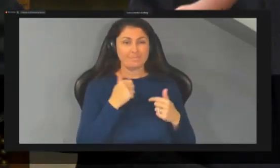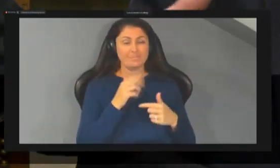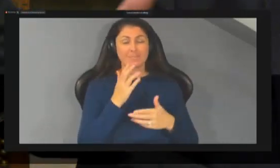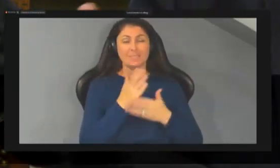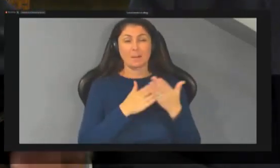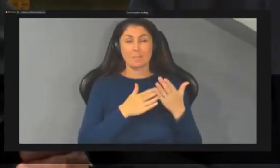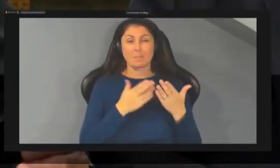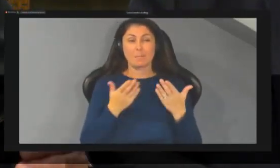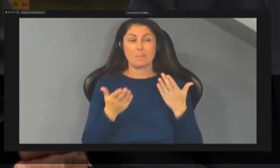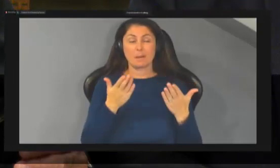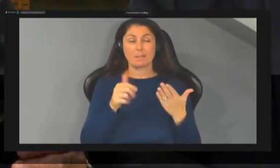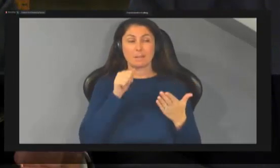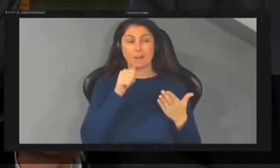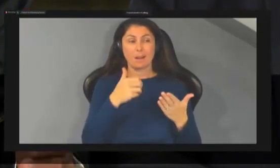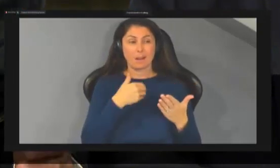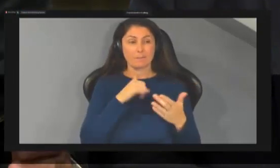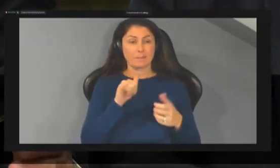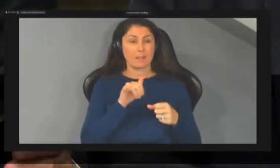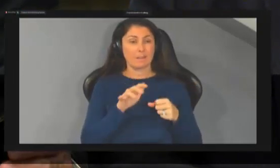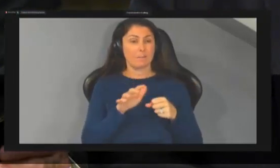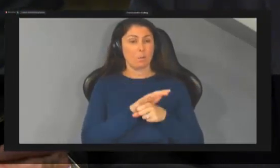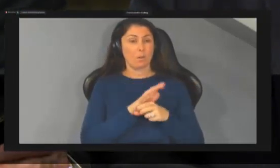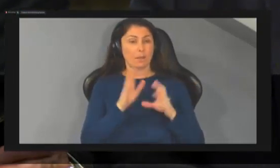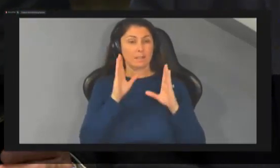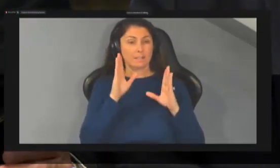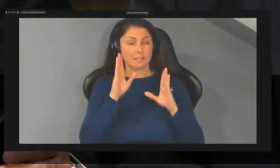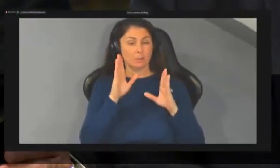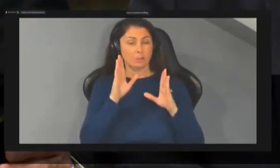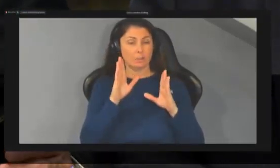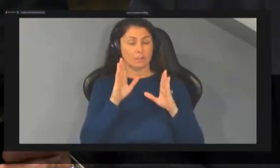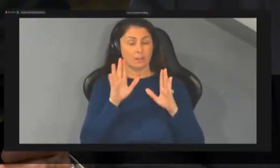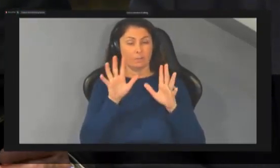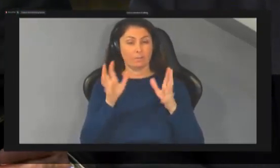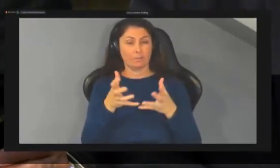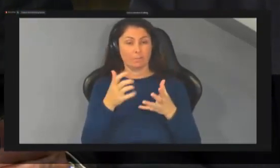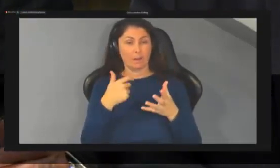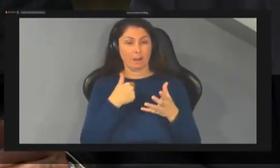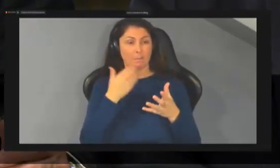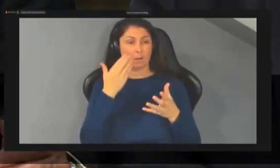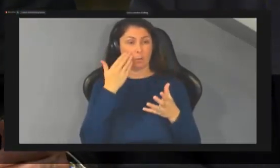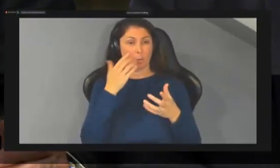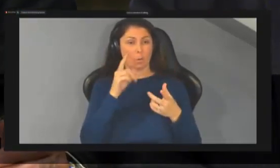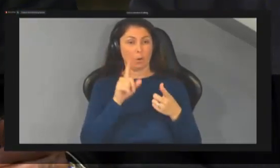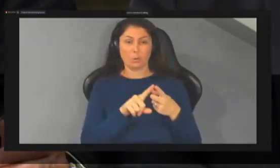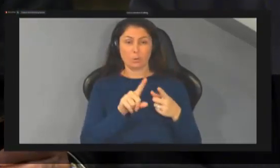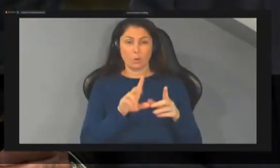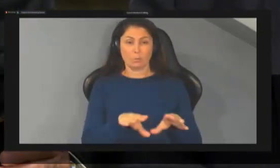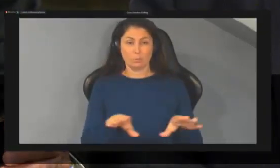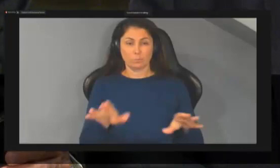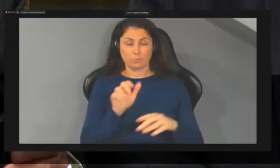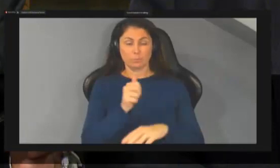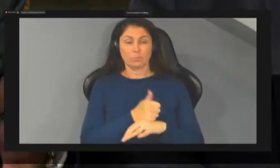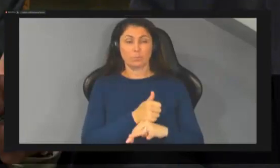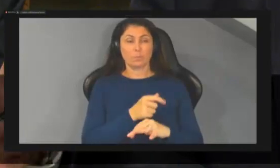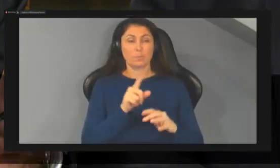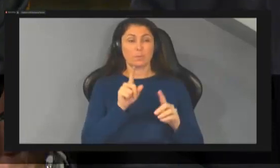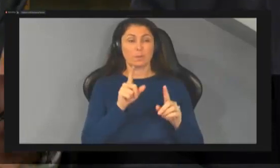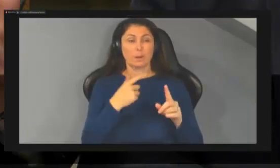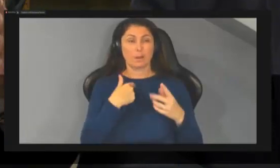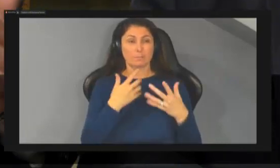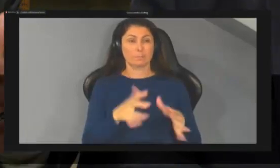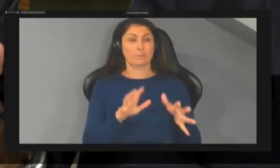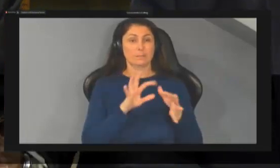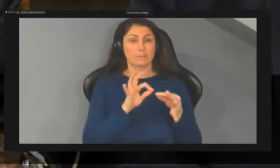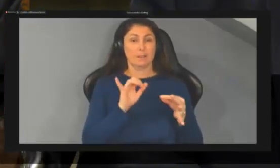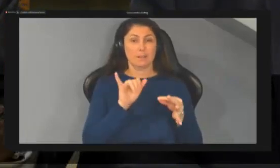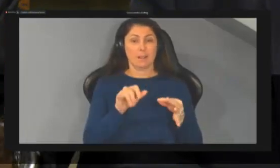some may not have the full attention of the body, which I have been known to put on the table. Having said that, as long as